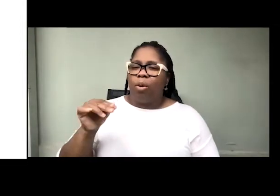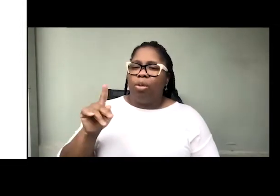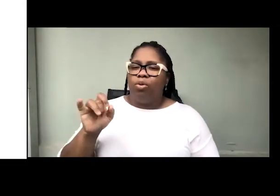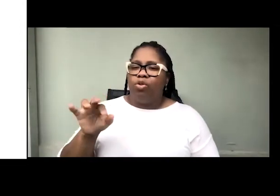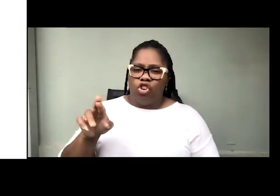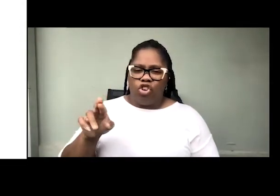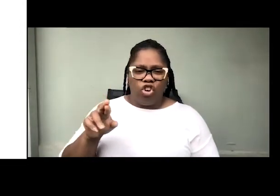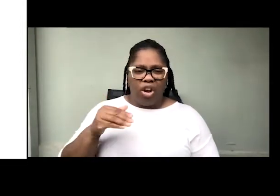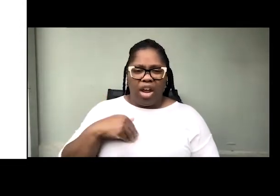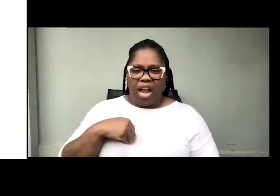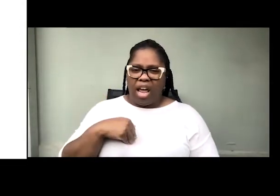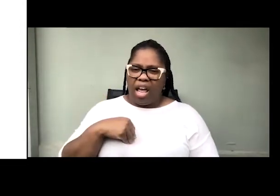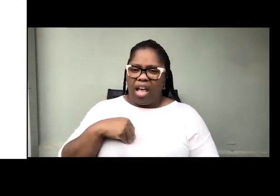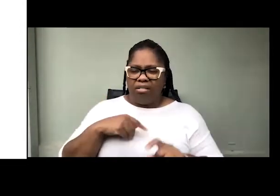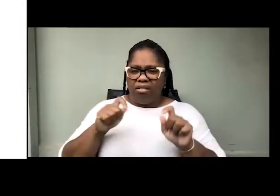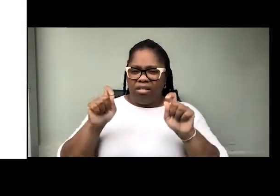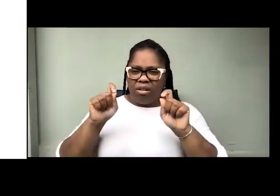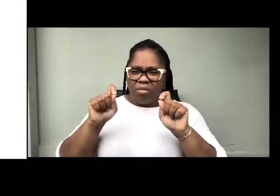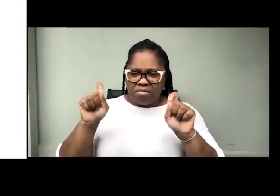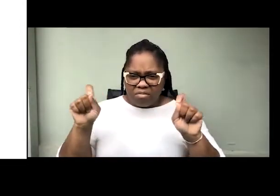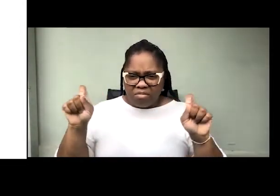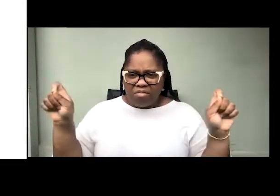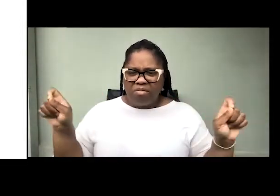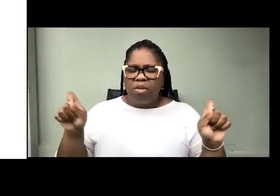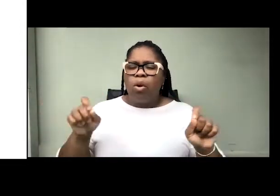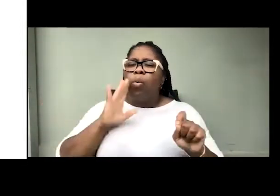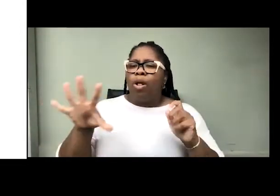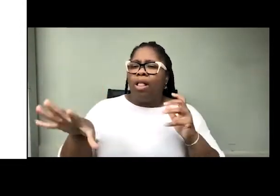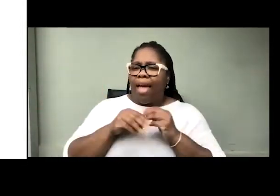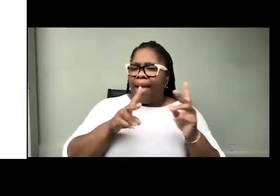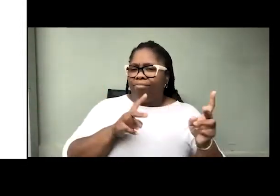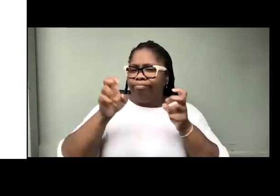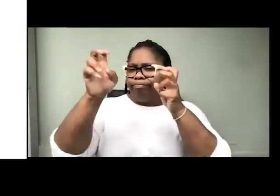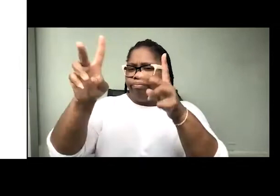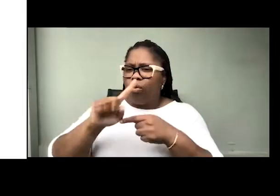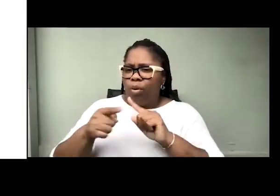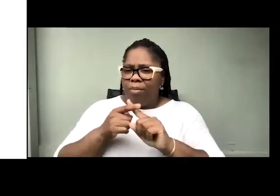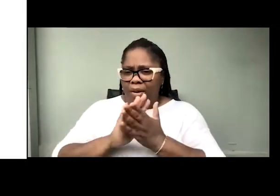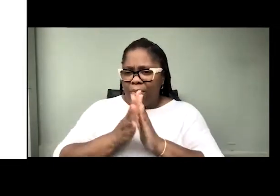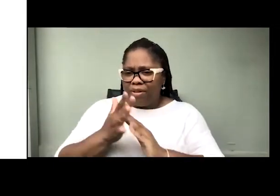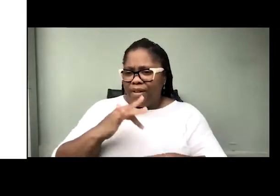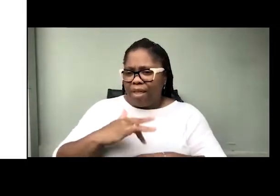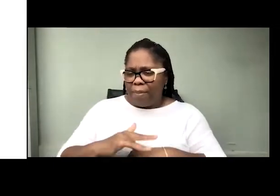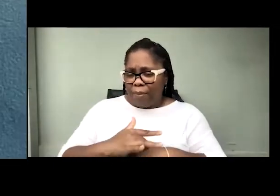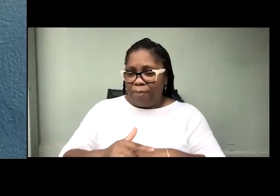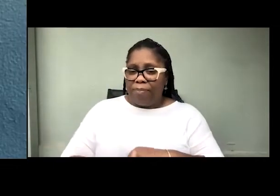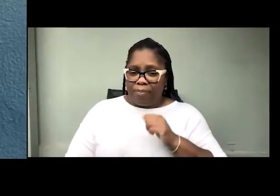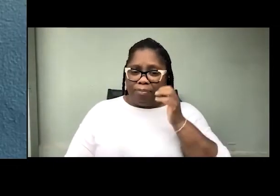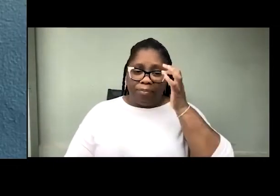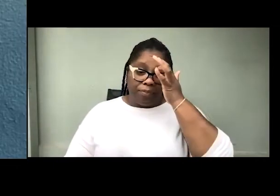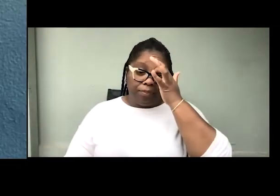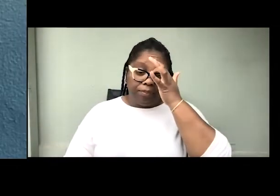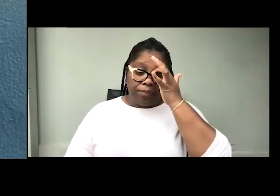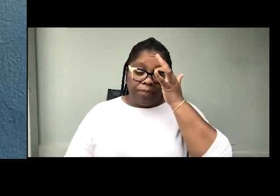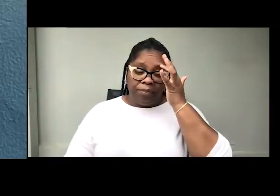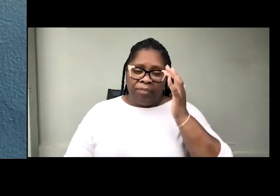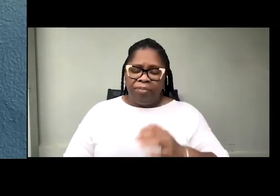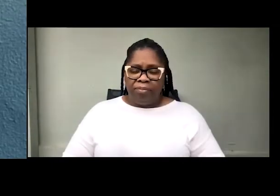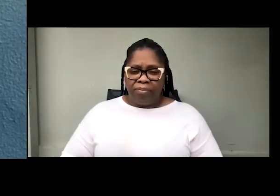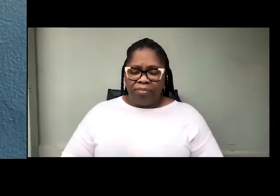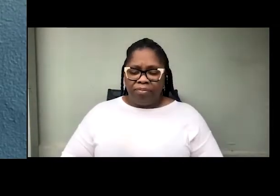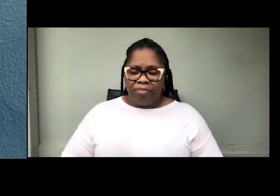have these little dash lines around them. We'll add those data as soon as they are available. Real quickly, I want